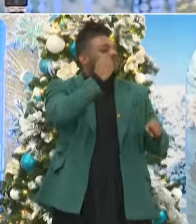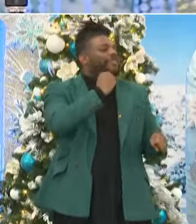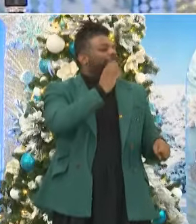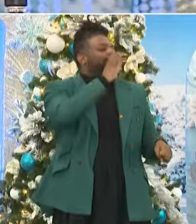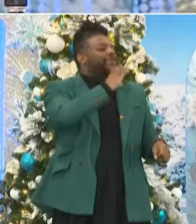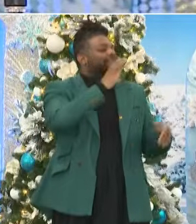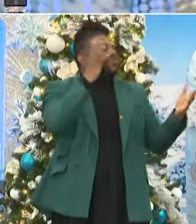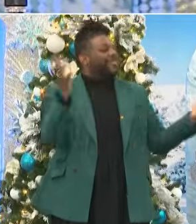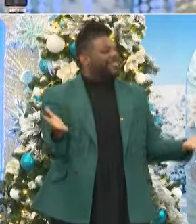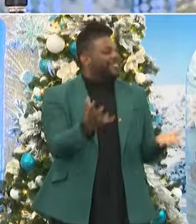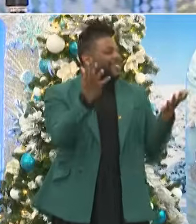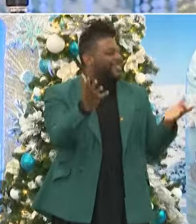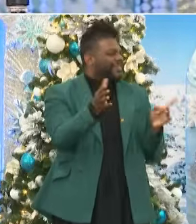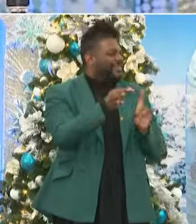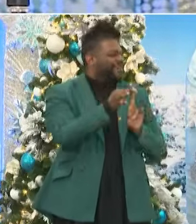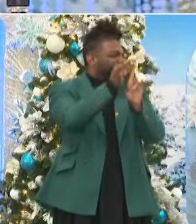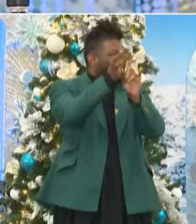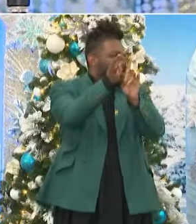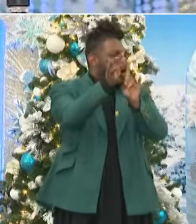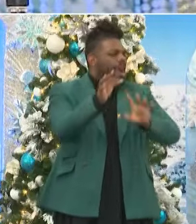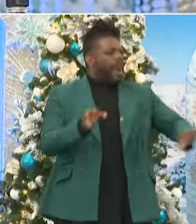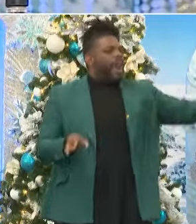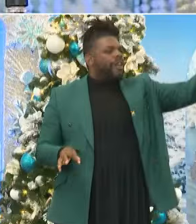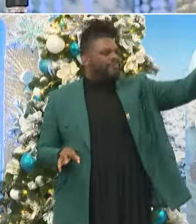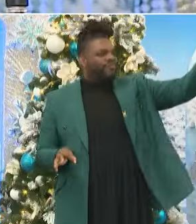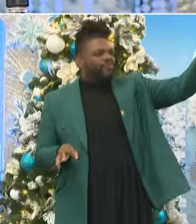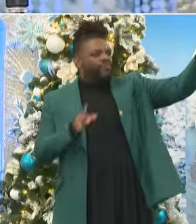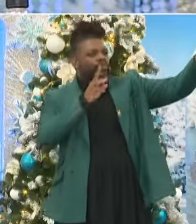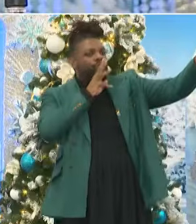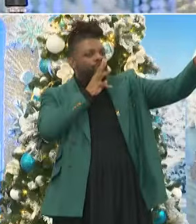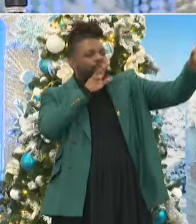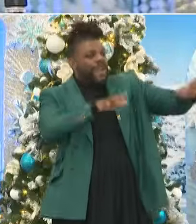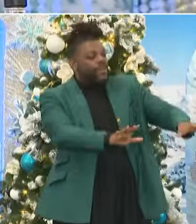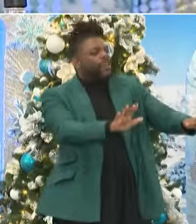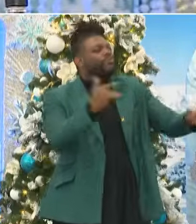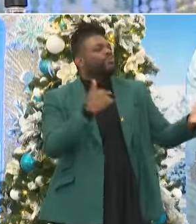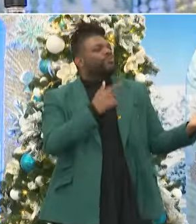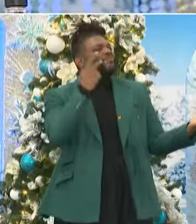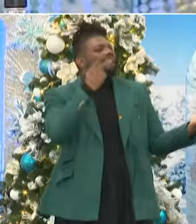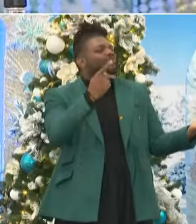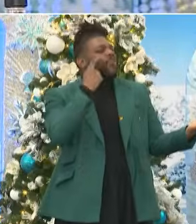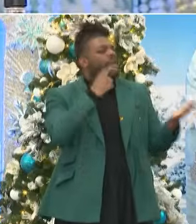here, especially east of the river. We've seen